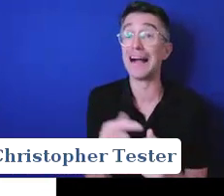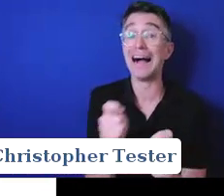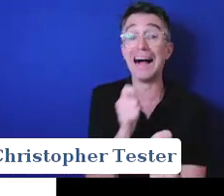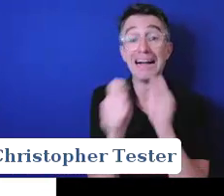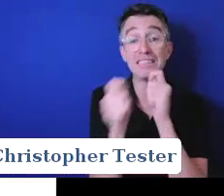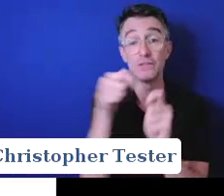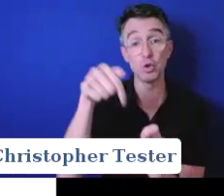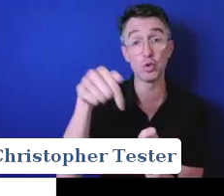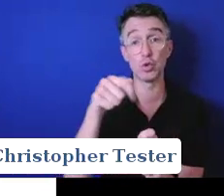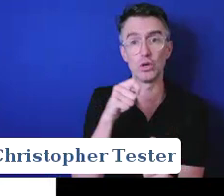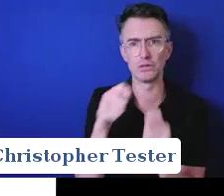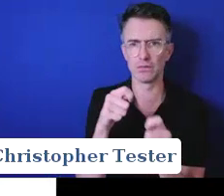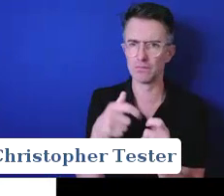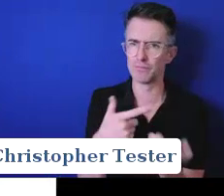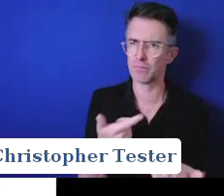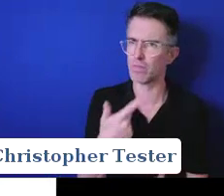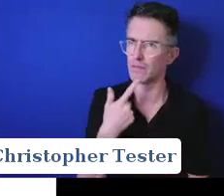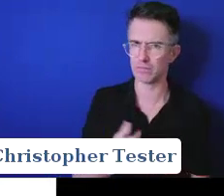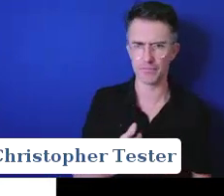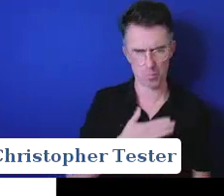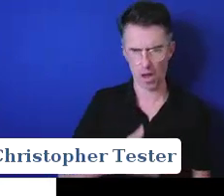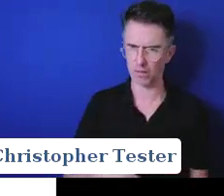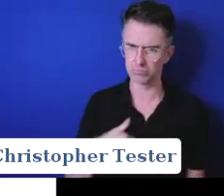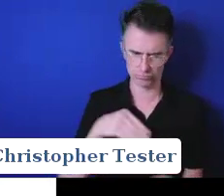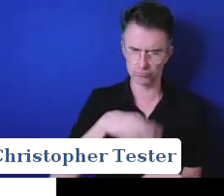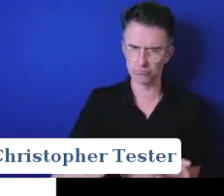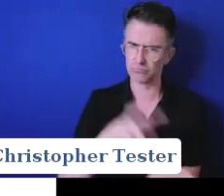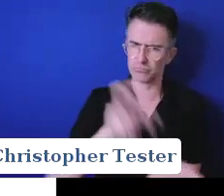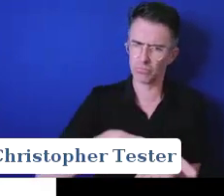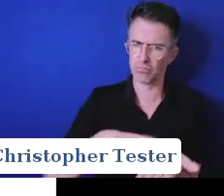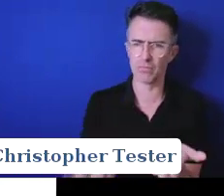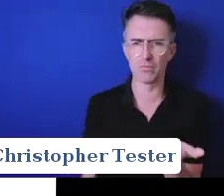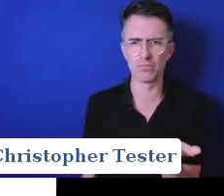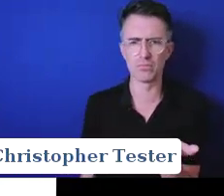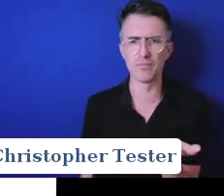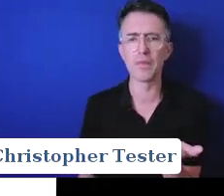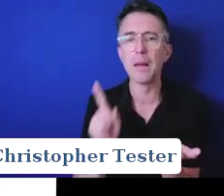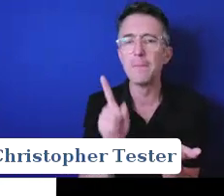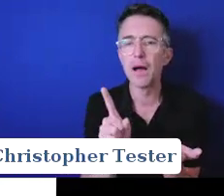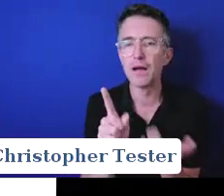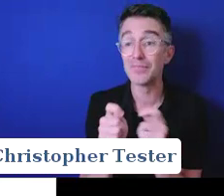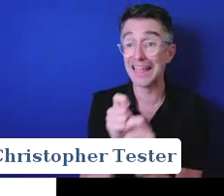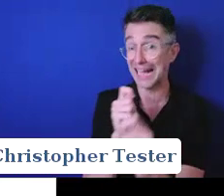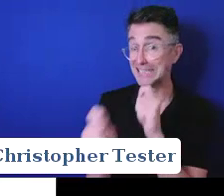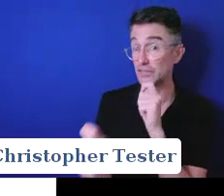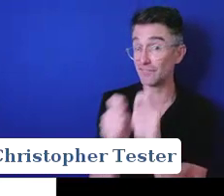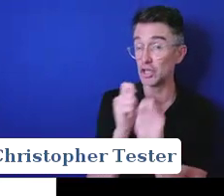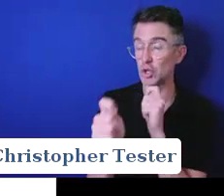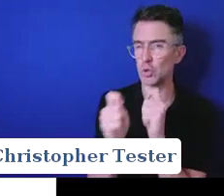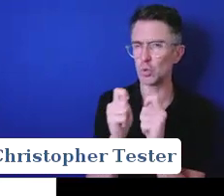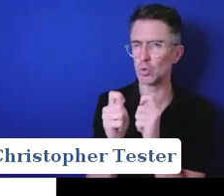system, they said the interview process was mostly smooth, except questions related